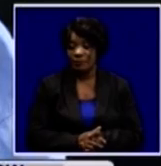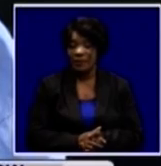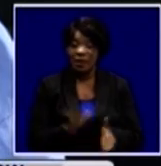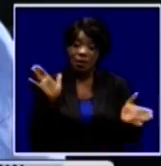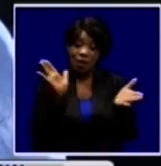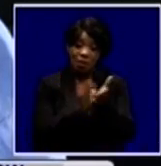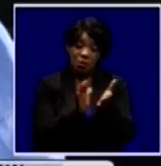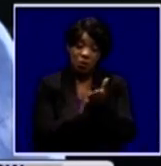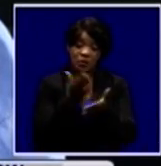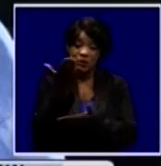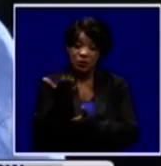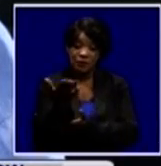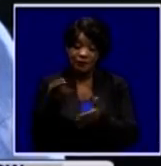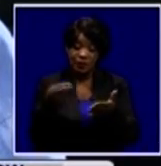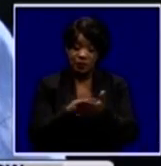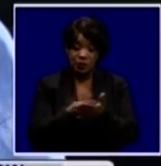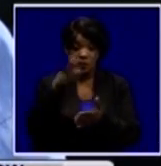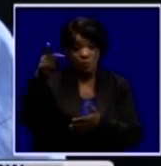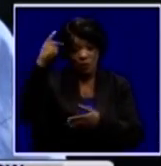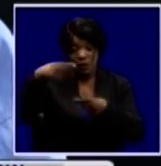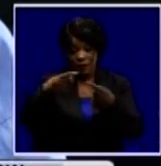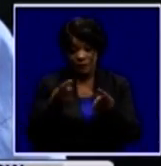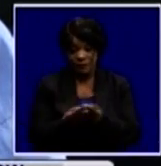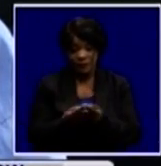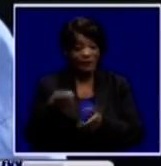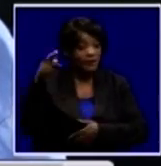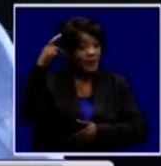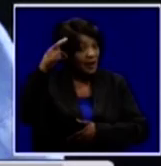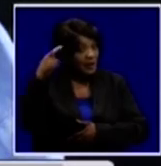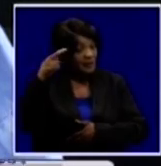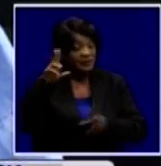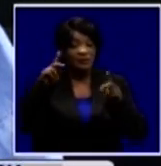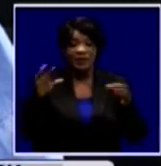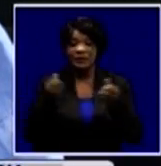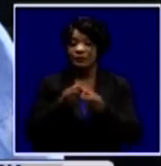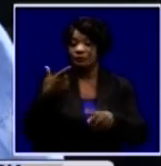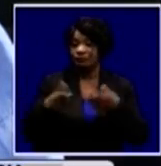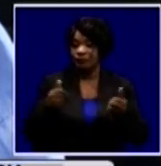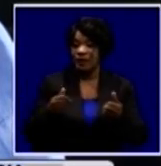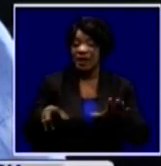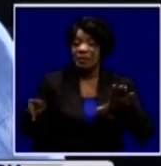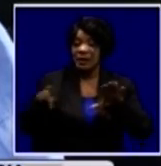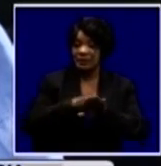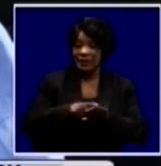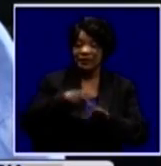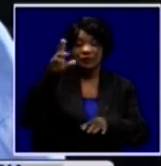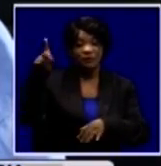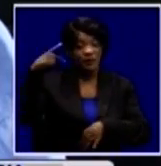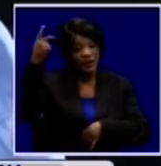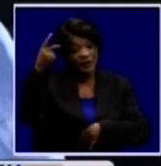applaud you for the realization of the rights of persons with disabilities in the participation of political,